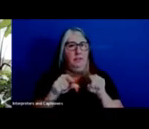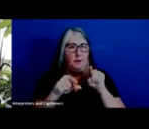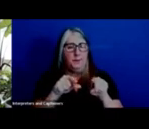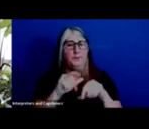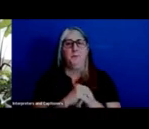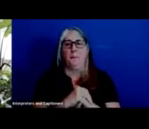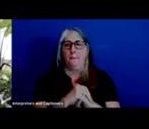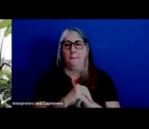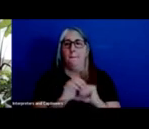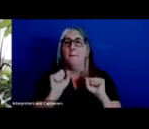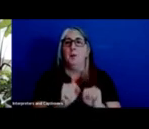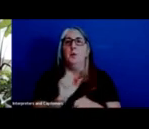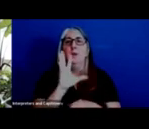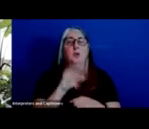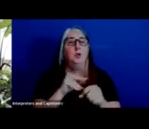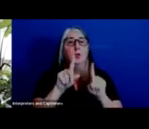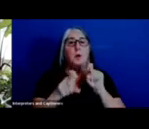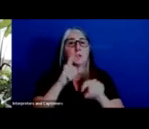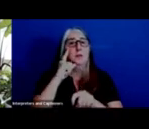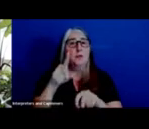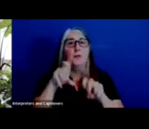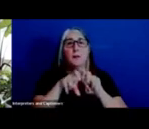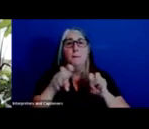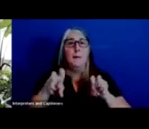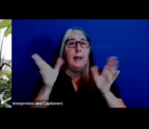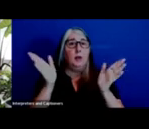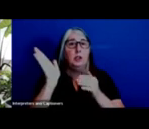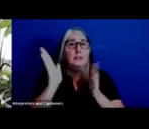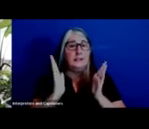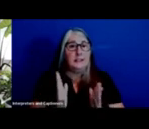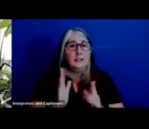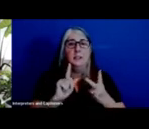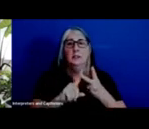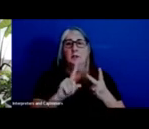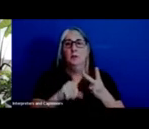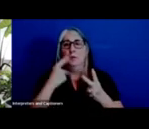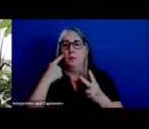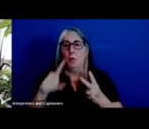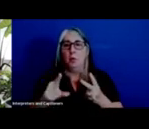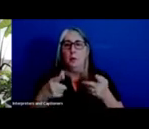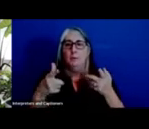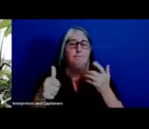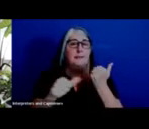You can include questions for the panelists, questions for other participants, etc.